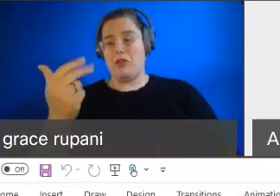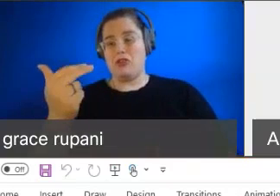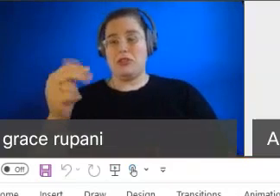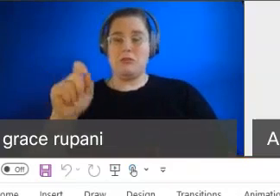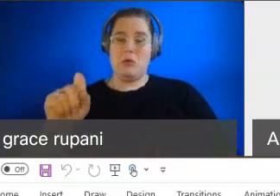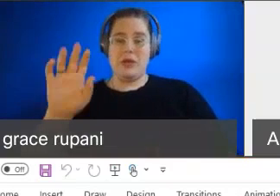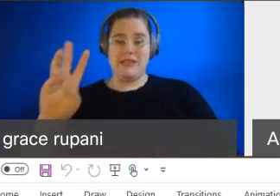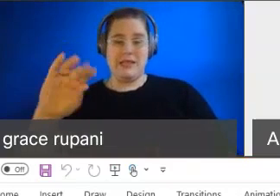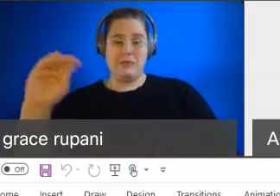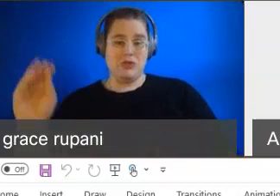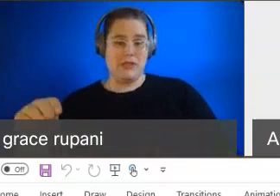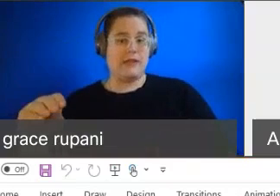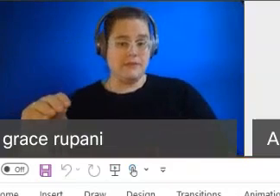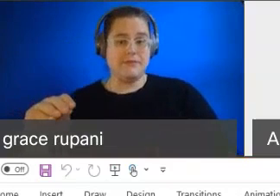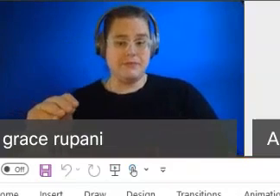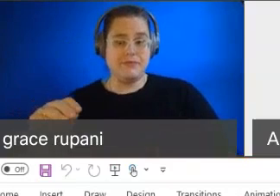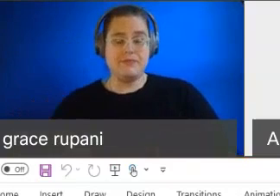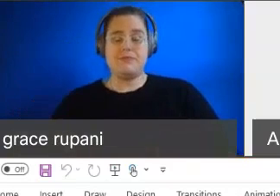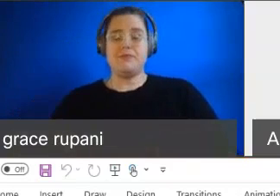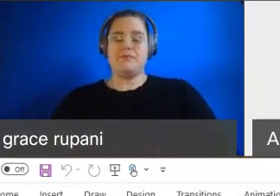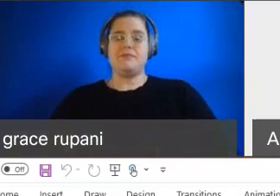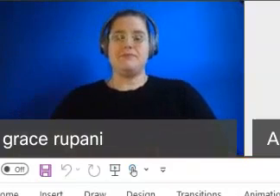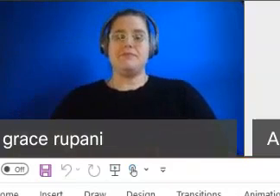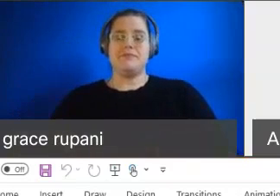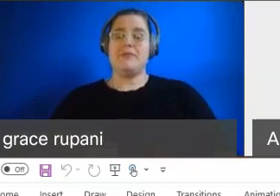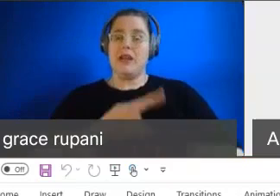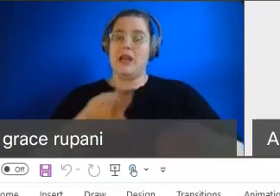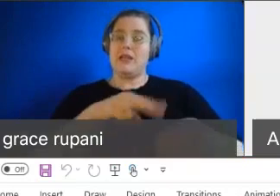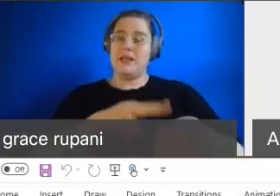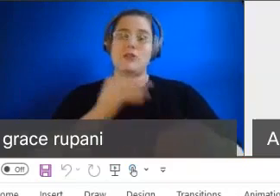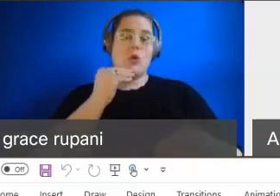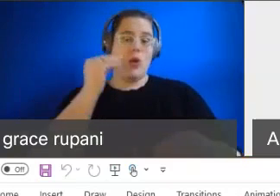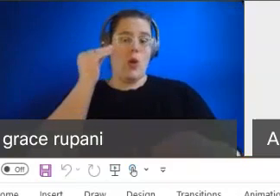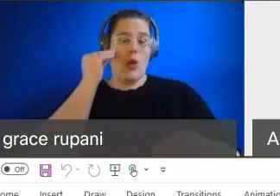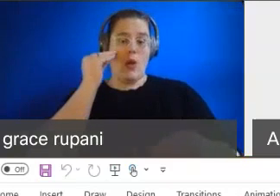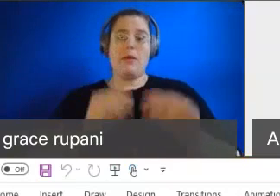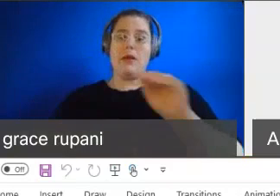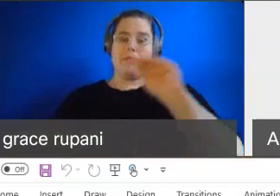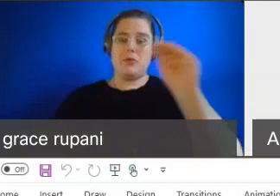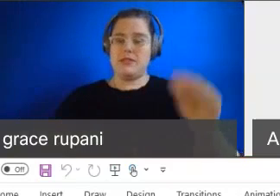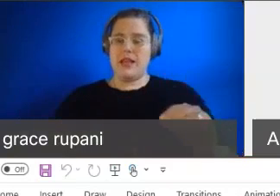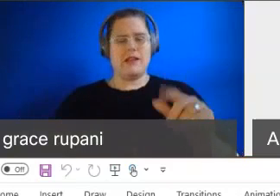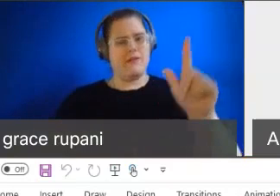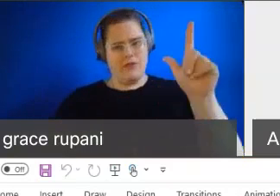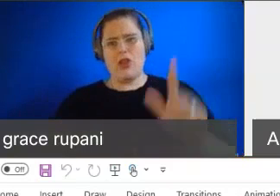pretty low percentage of people who are in natural homes who have tested positive.